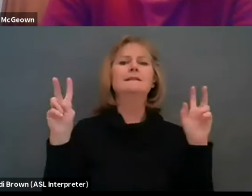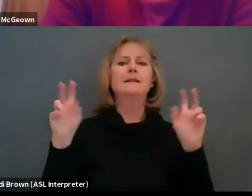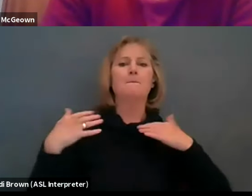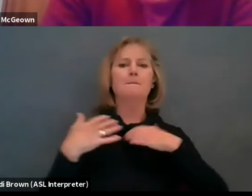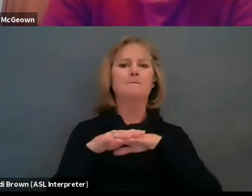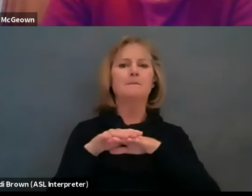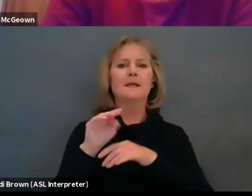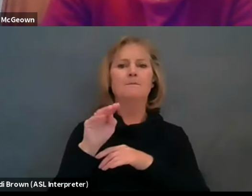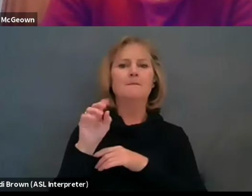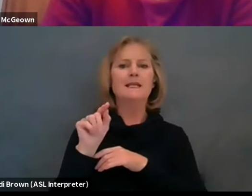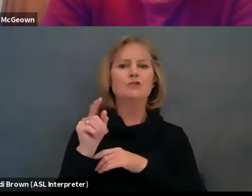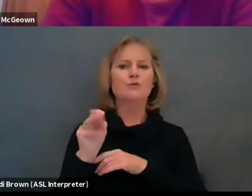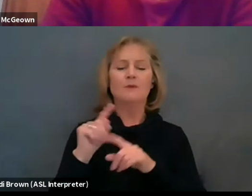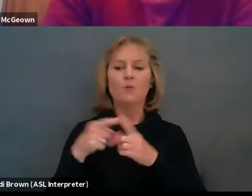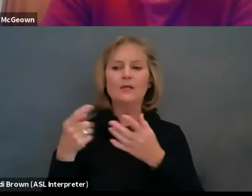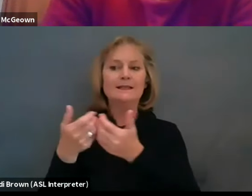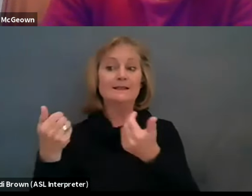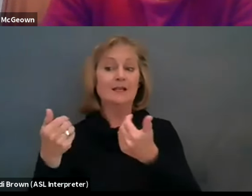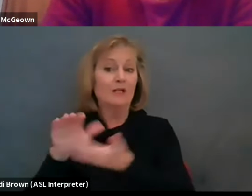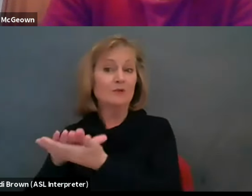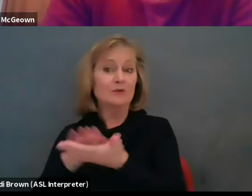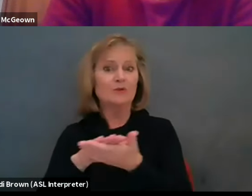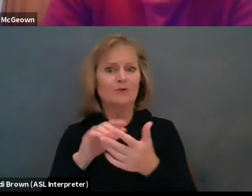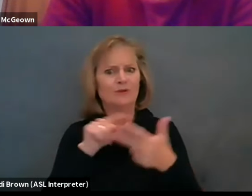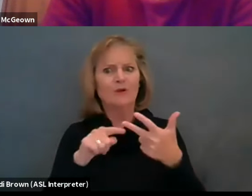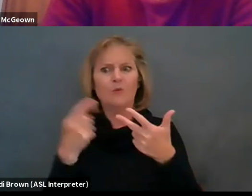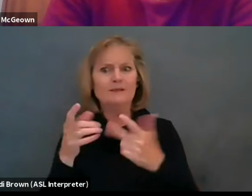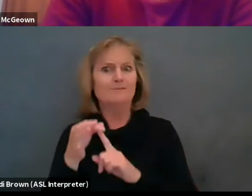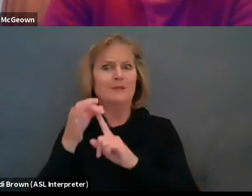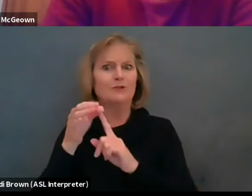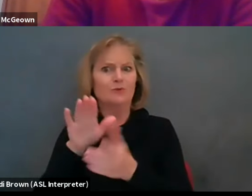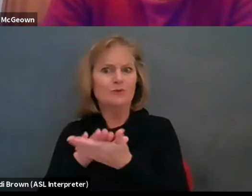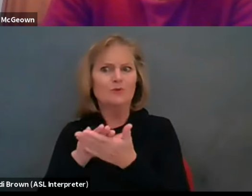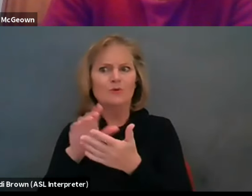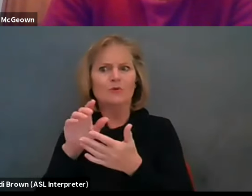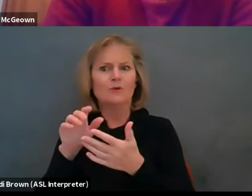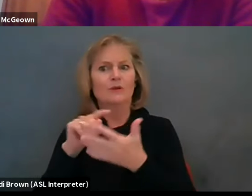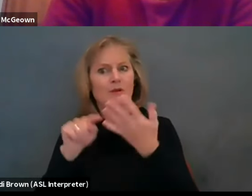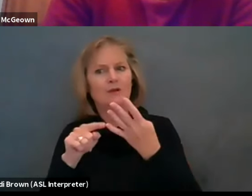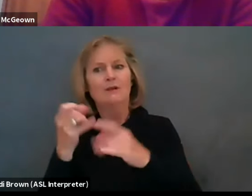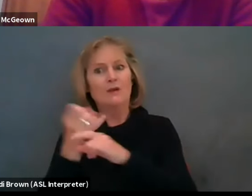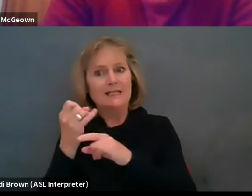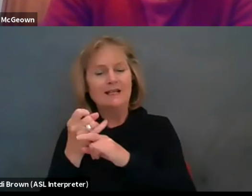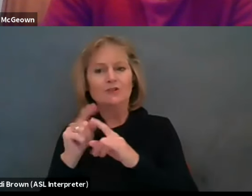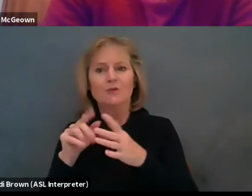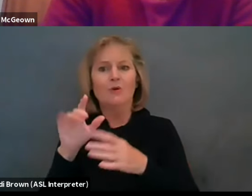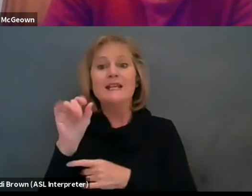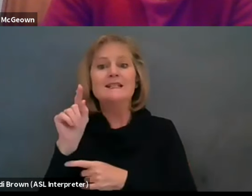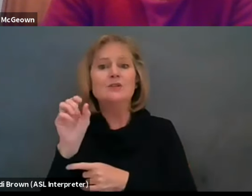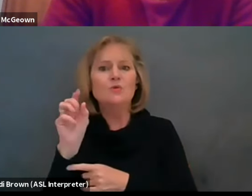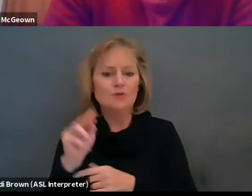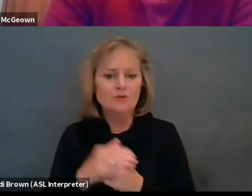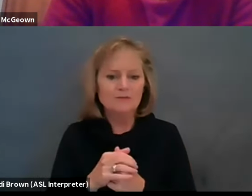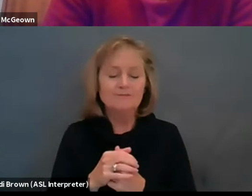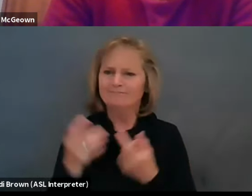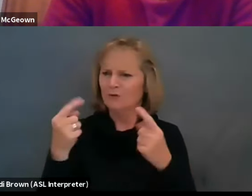school versus what is a segregated school versus what is a special school versus a residential versus an institution? And so